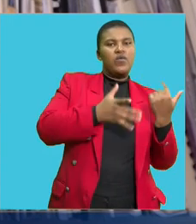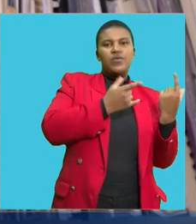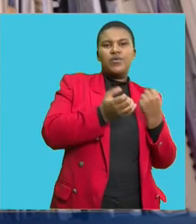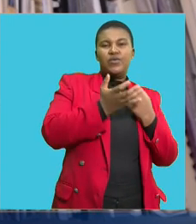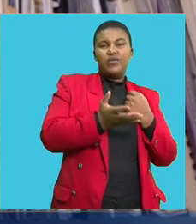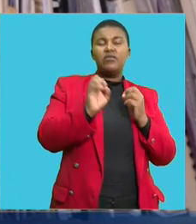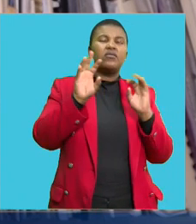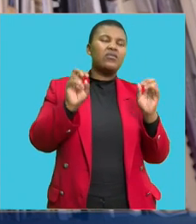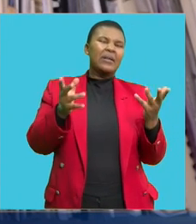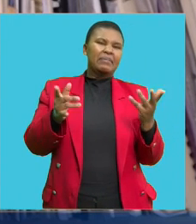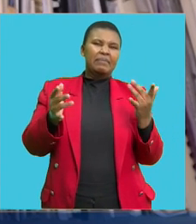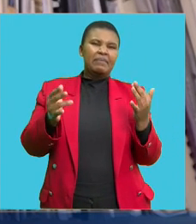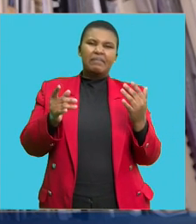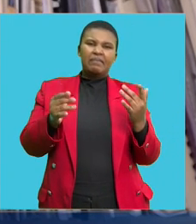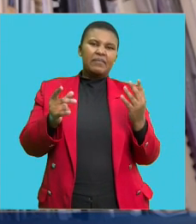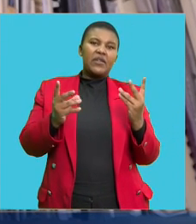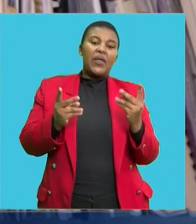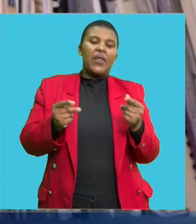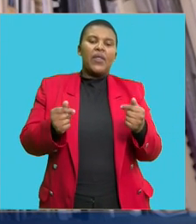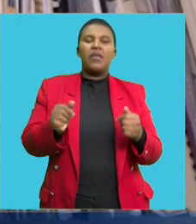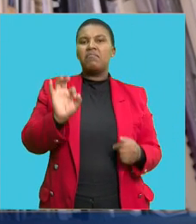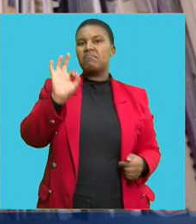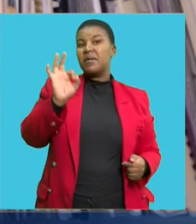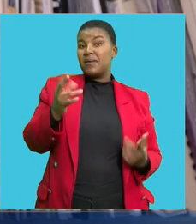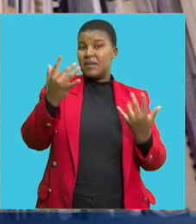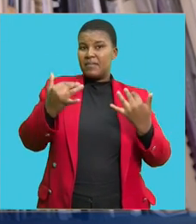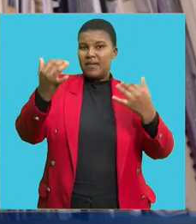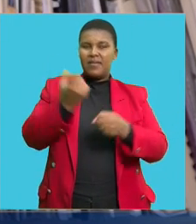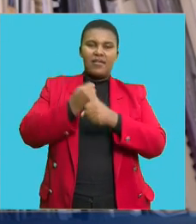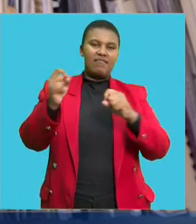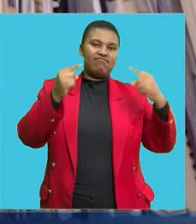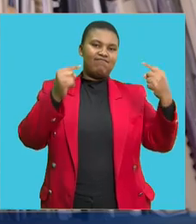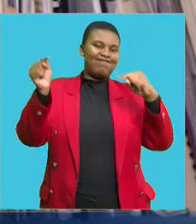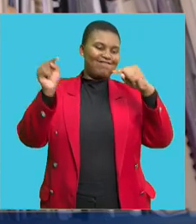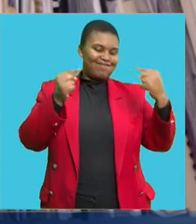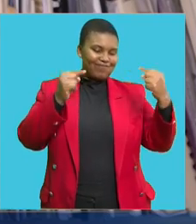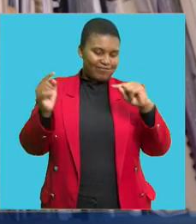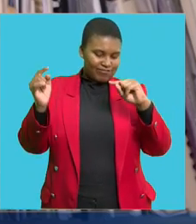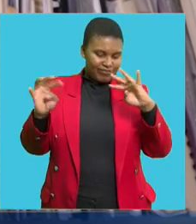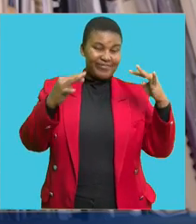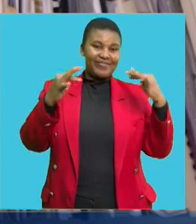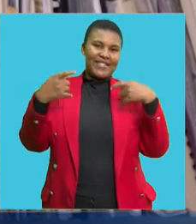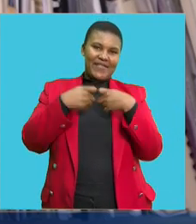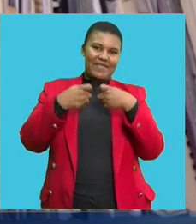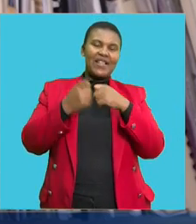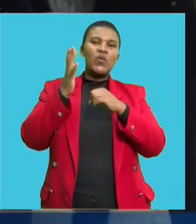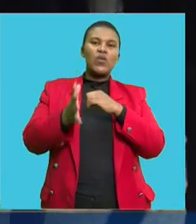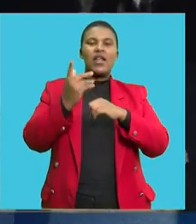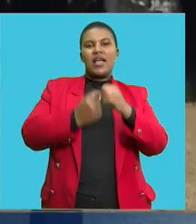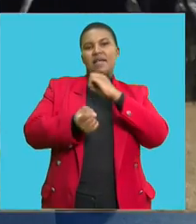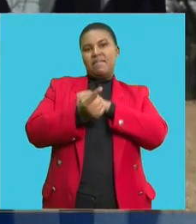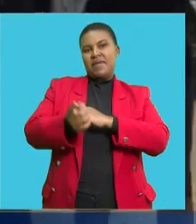be, it won't be a rosy picture in parliament. There's going to be a push and pull. There's going to be fighting amongst